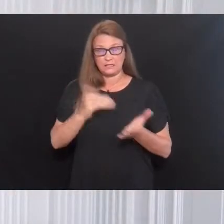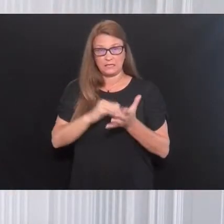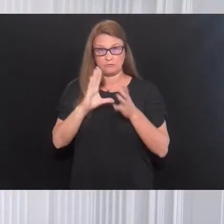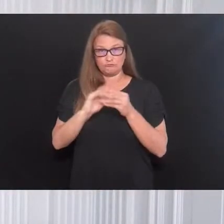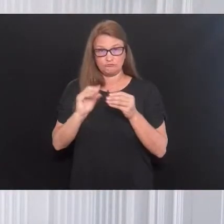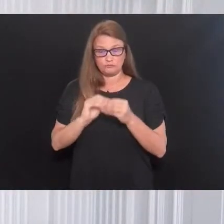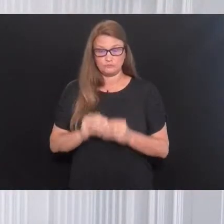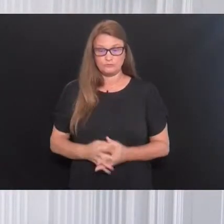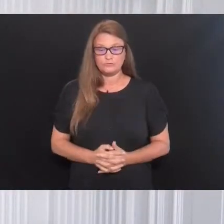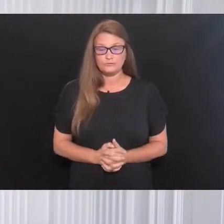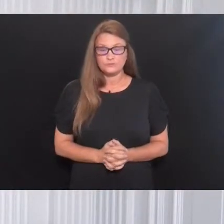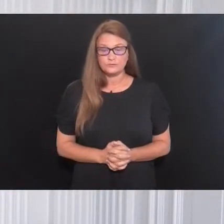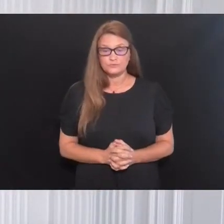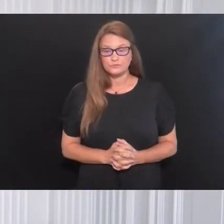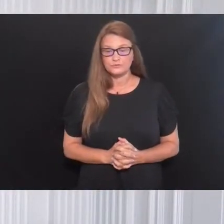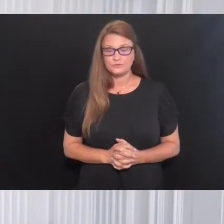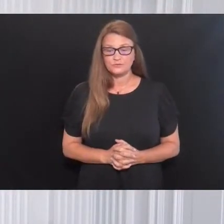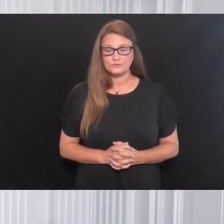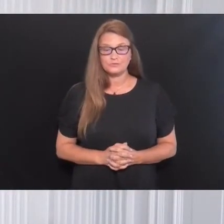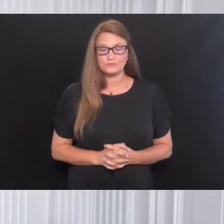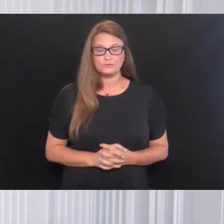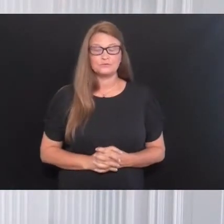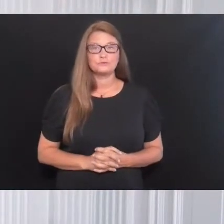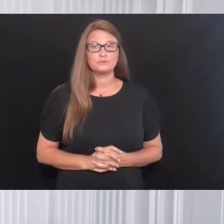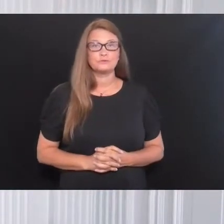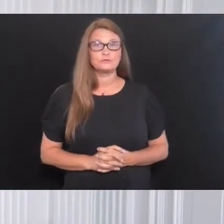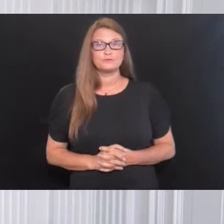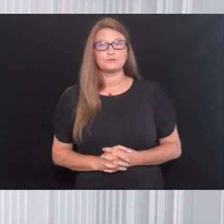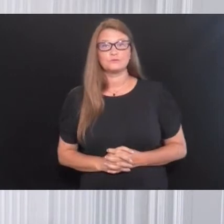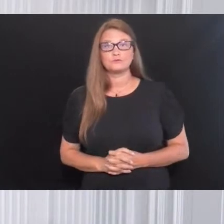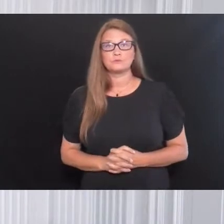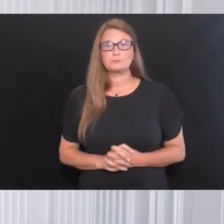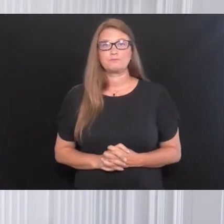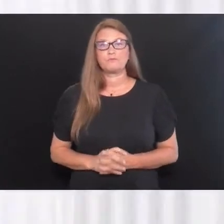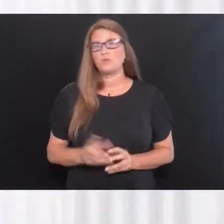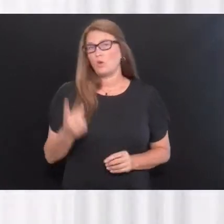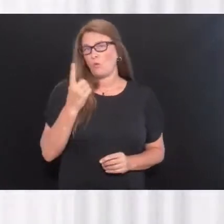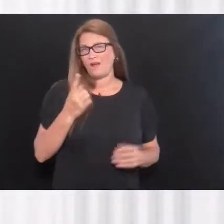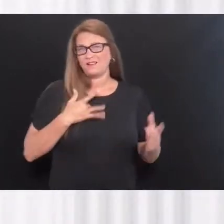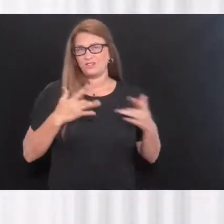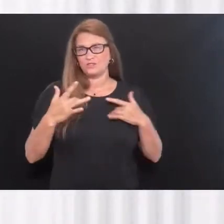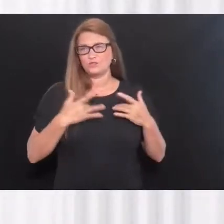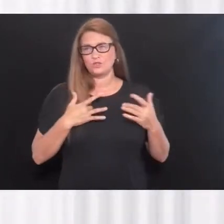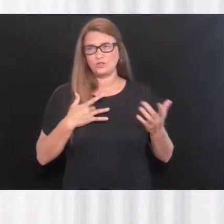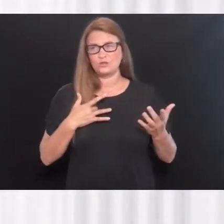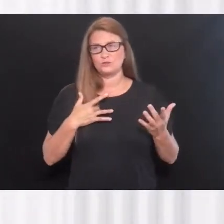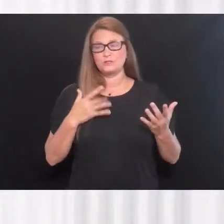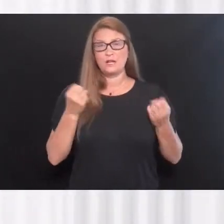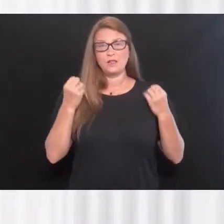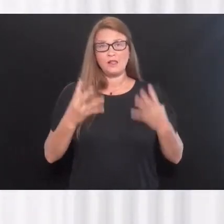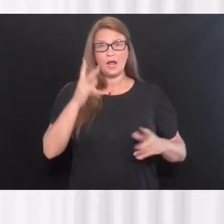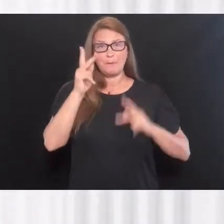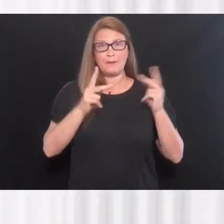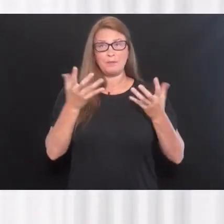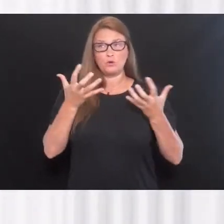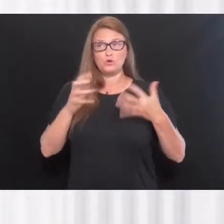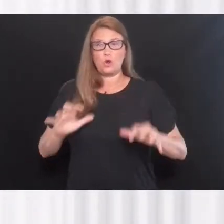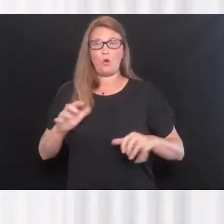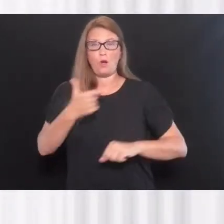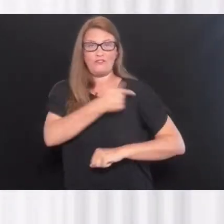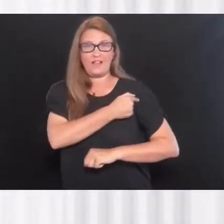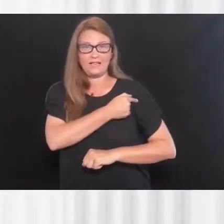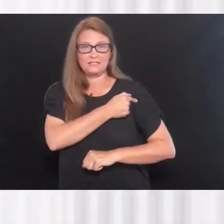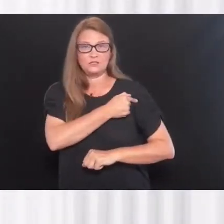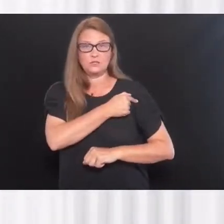about. Yeah, thank you, Governor. So one of the concerns that a lot of people say is, well, I don't want to take the vaccine because there's